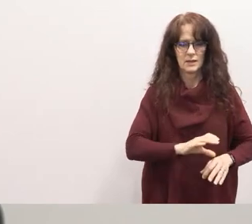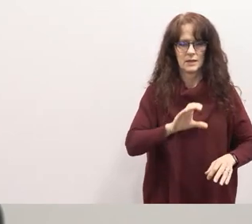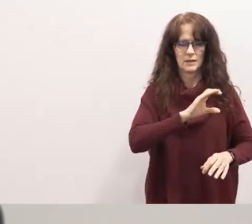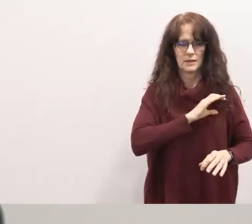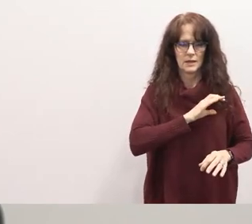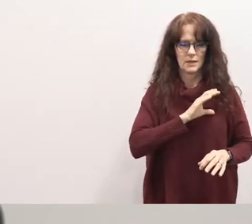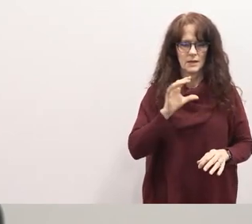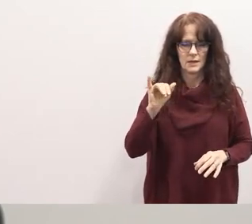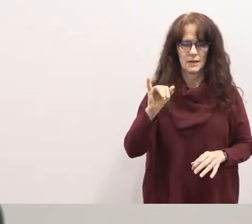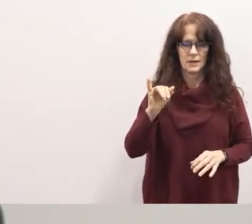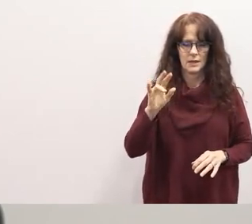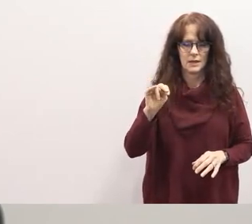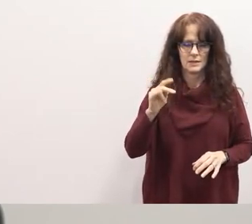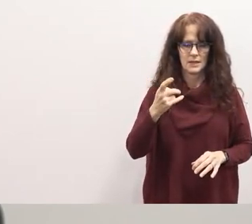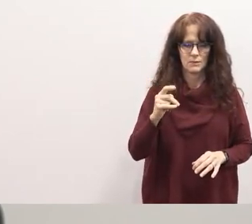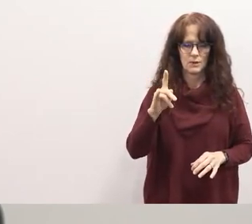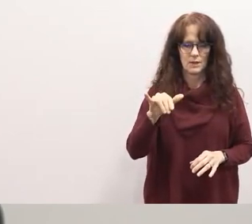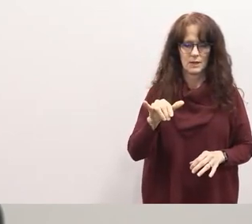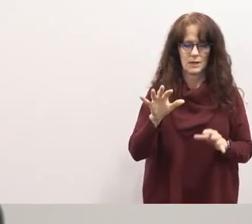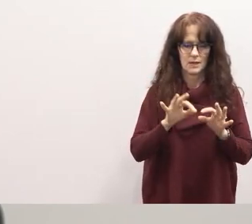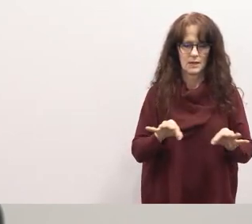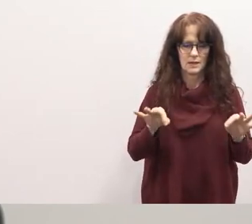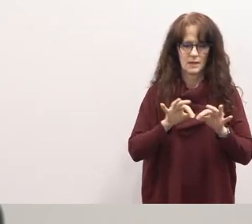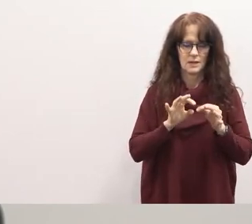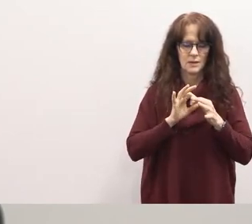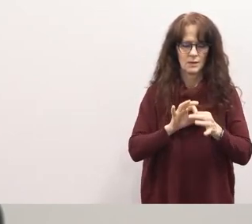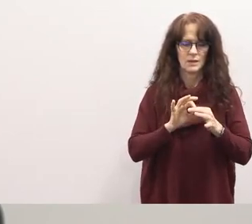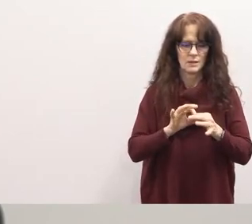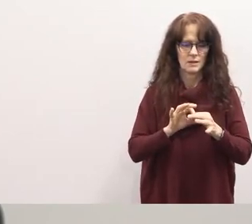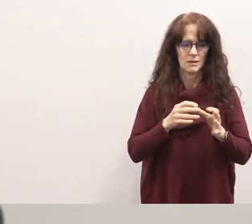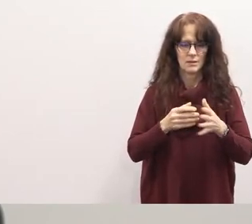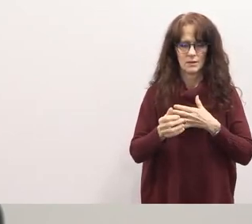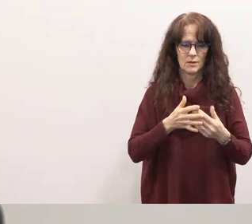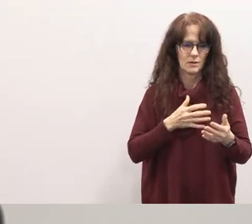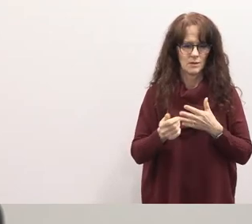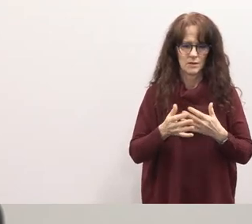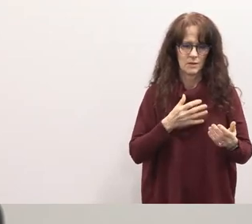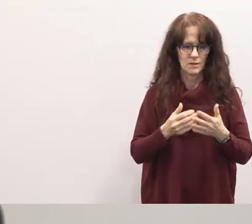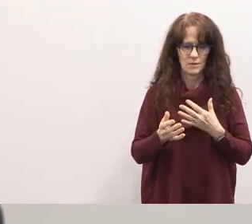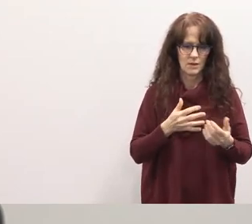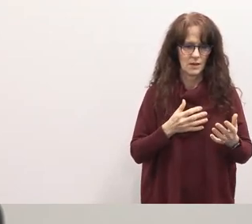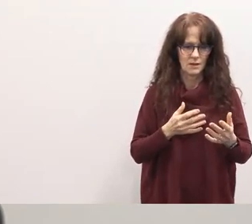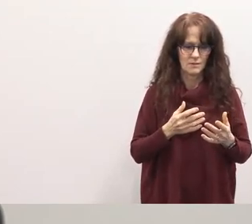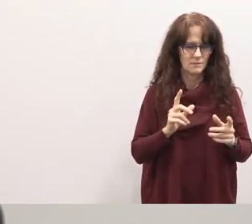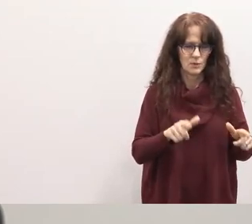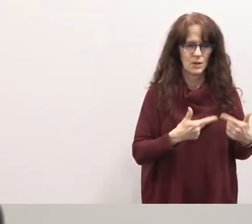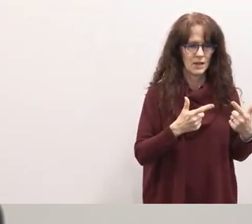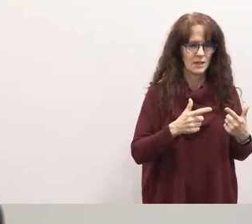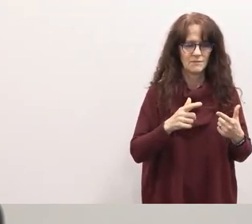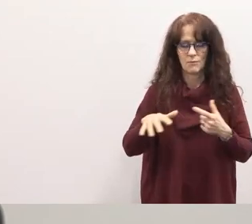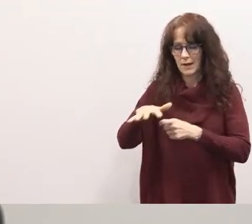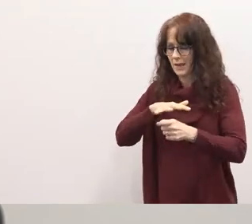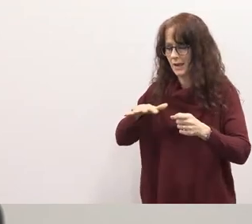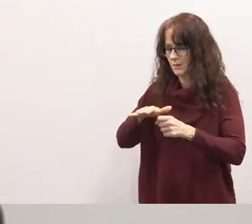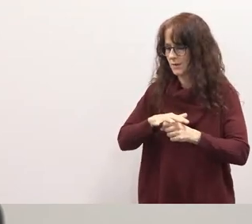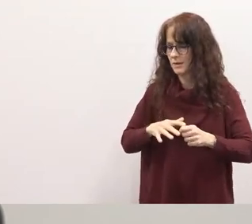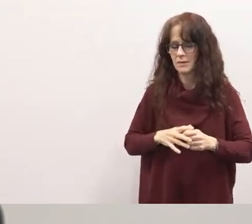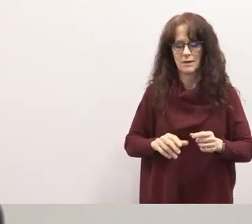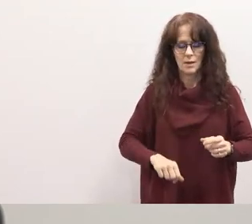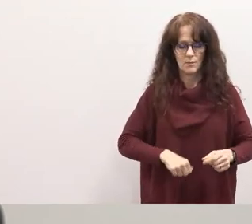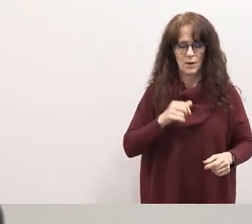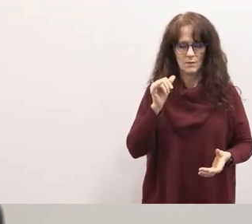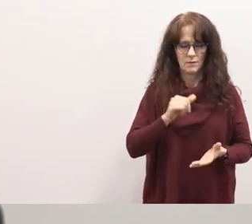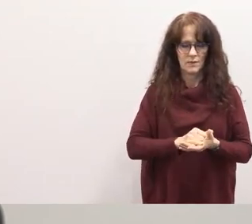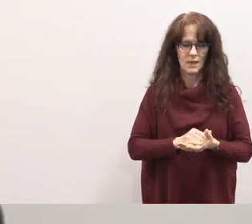integrity. It is the key to relationships, no matter what community you live in or your zip code. And I'm proud of